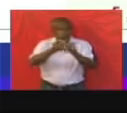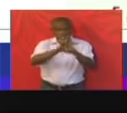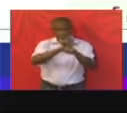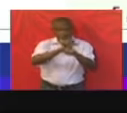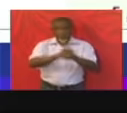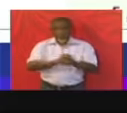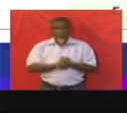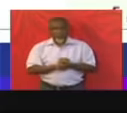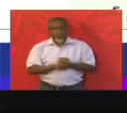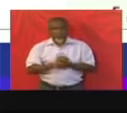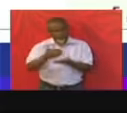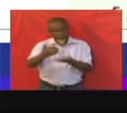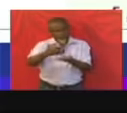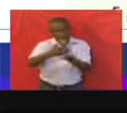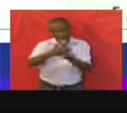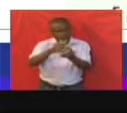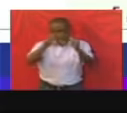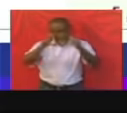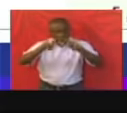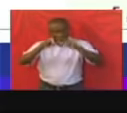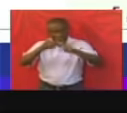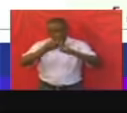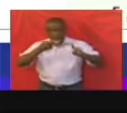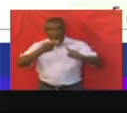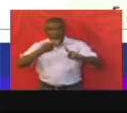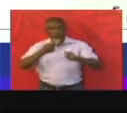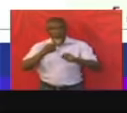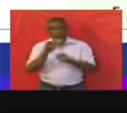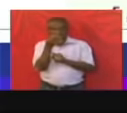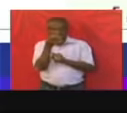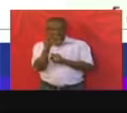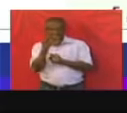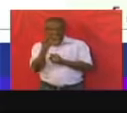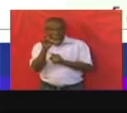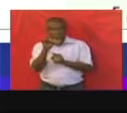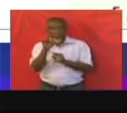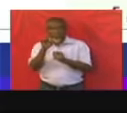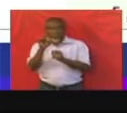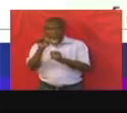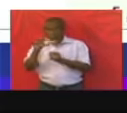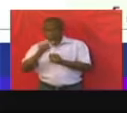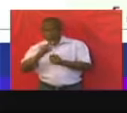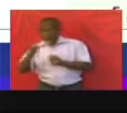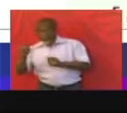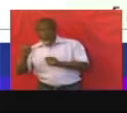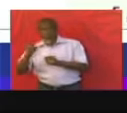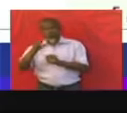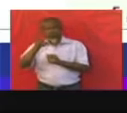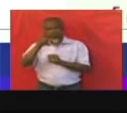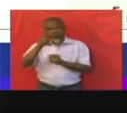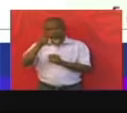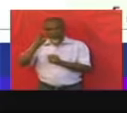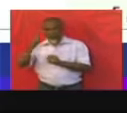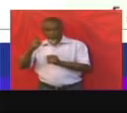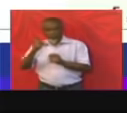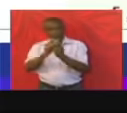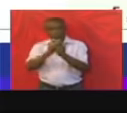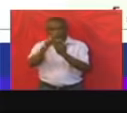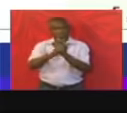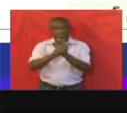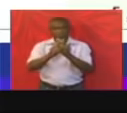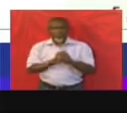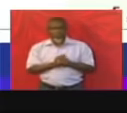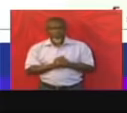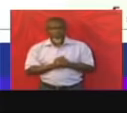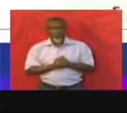the 18th and the 21st of August. Moving down to the vaccination stats, what we would note is